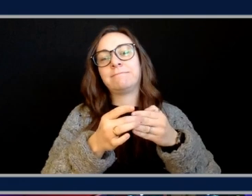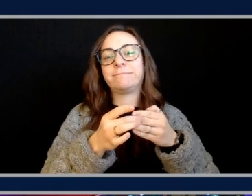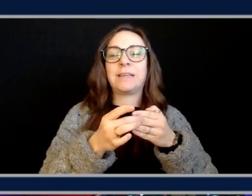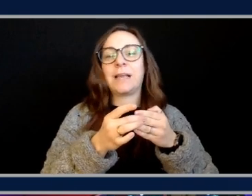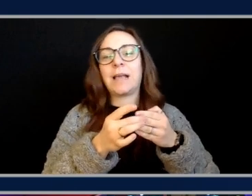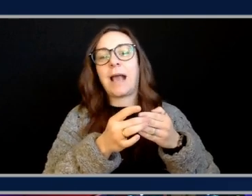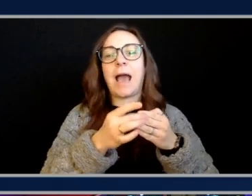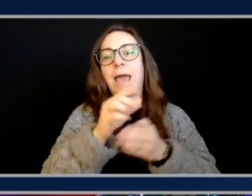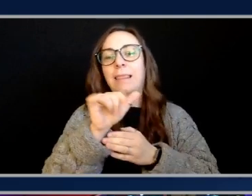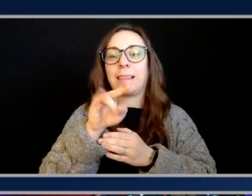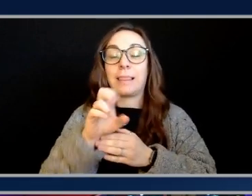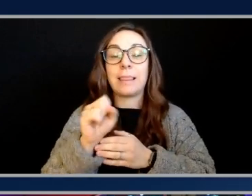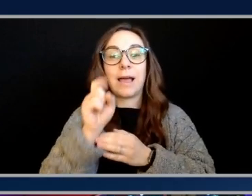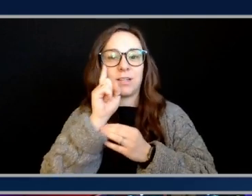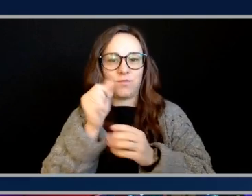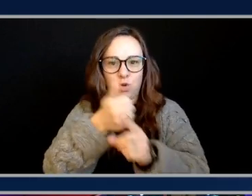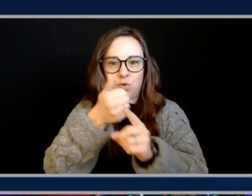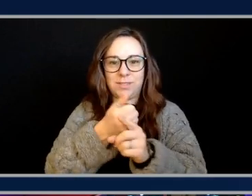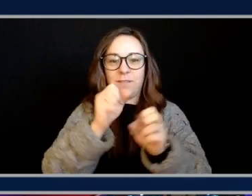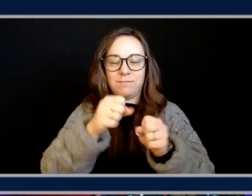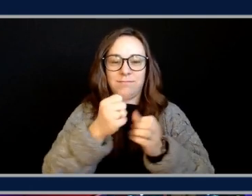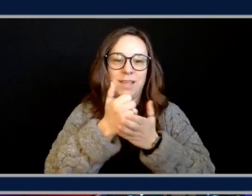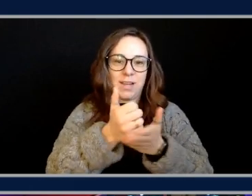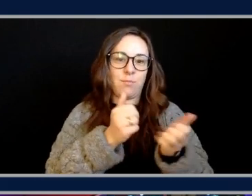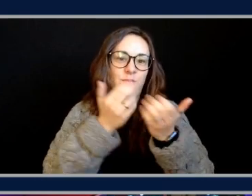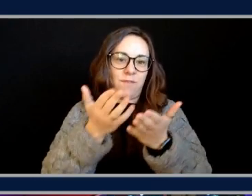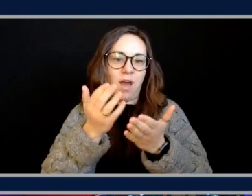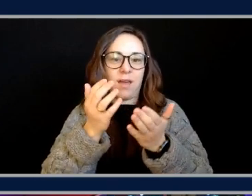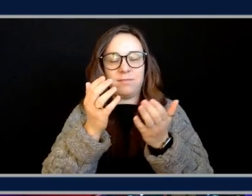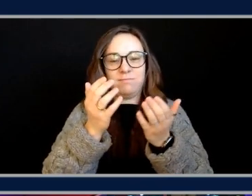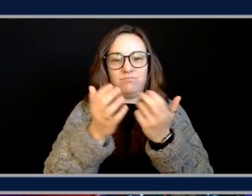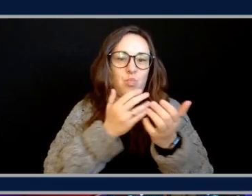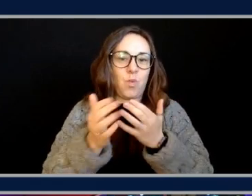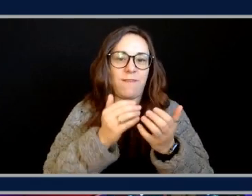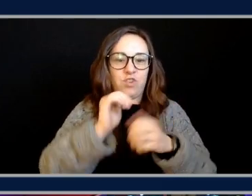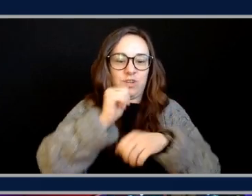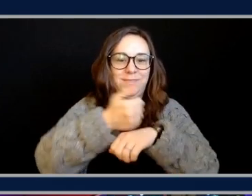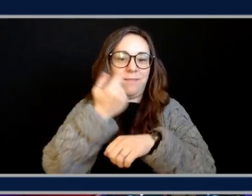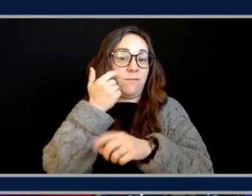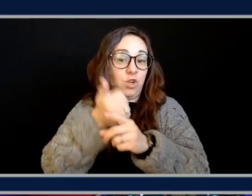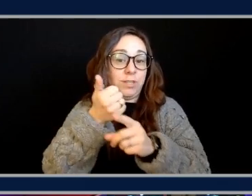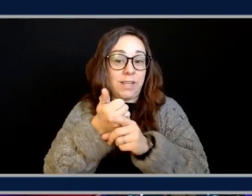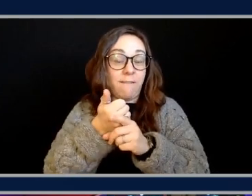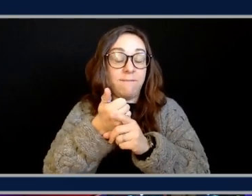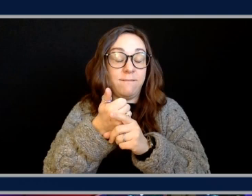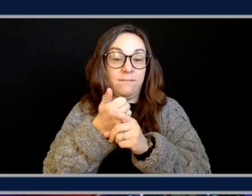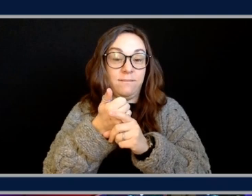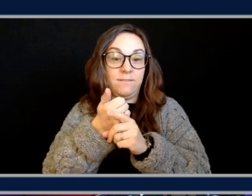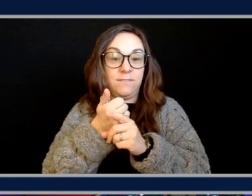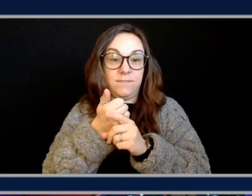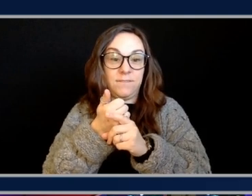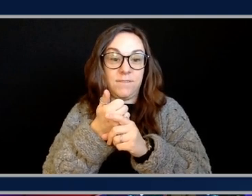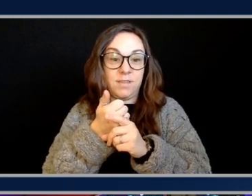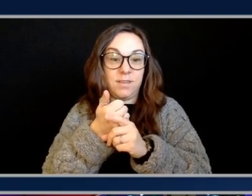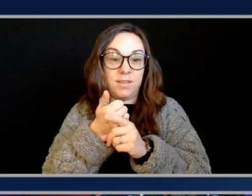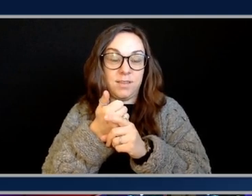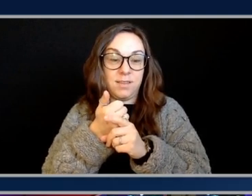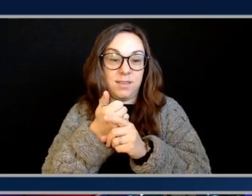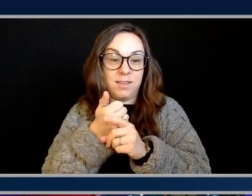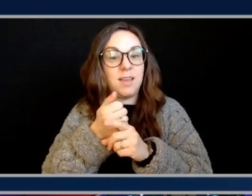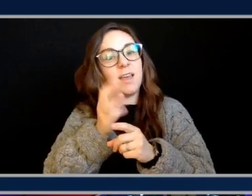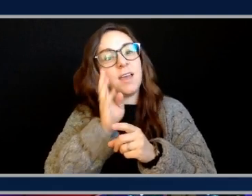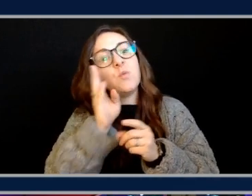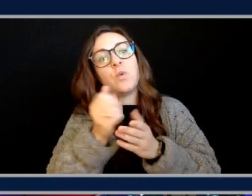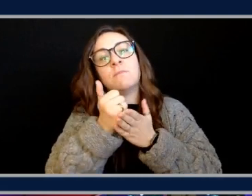your behalf based on the kind of provisions or the guardrails that you put around it. And that really just makes might make you a lot more successful